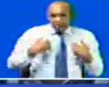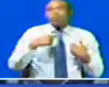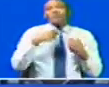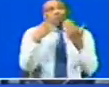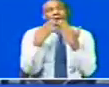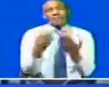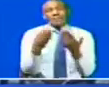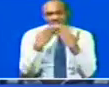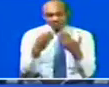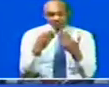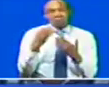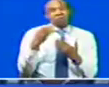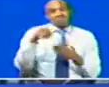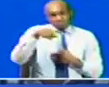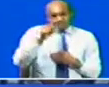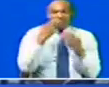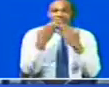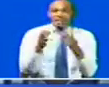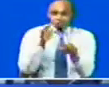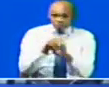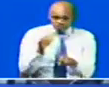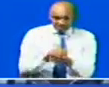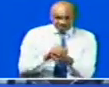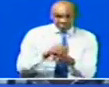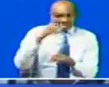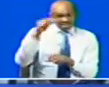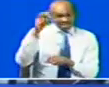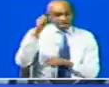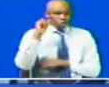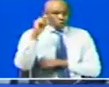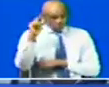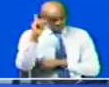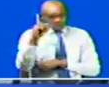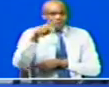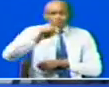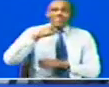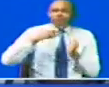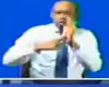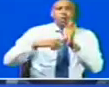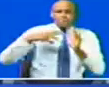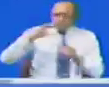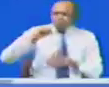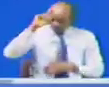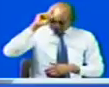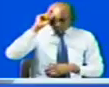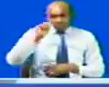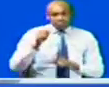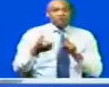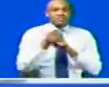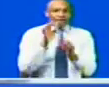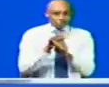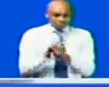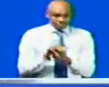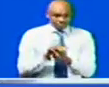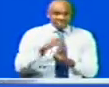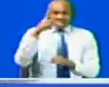appreciate the KDL and thank you very much, Kinangop Dairy Limited, for demonstrating that Nyandarua people can do something. Currently,